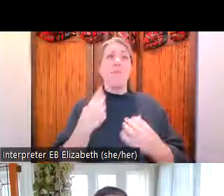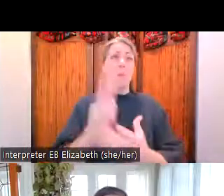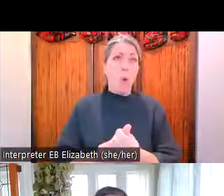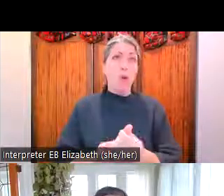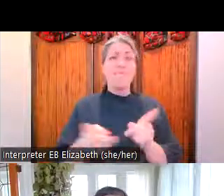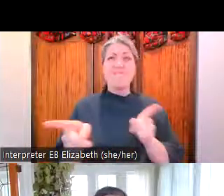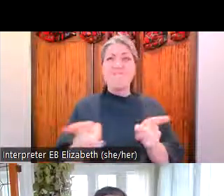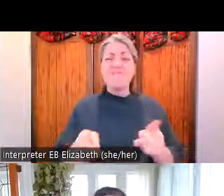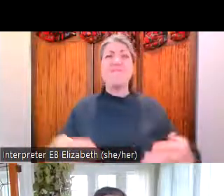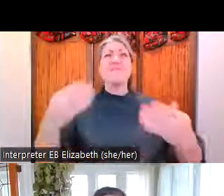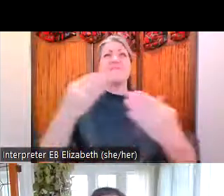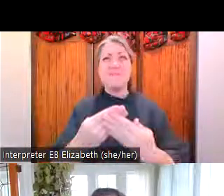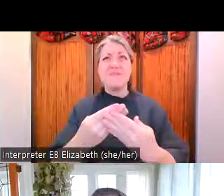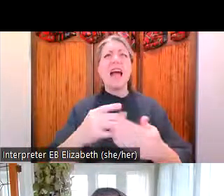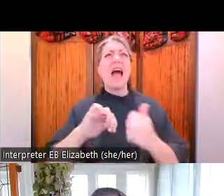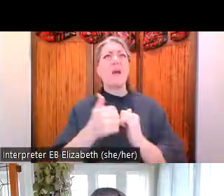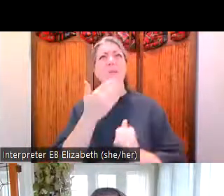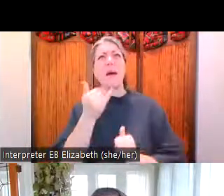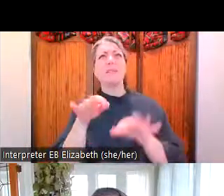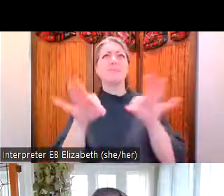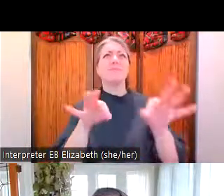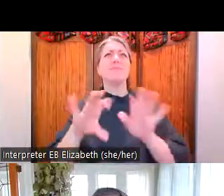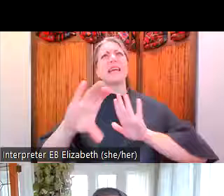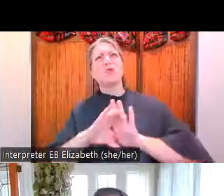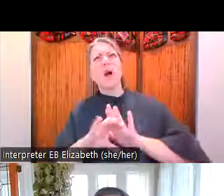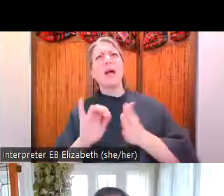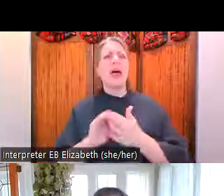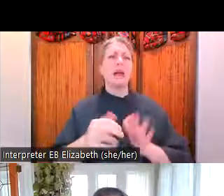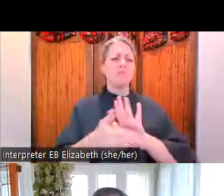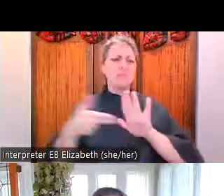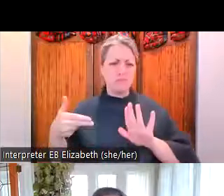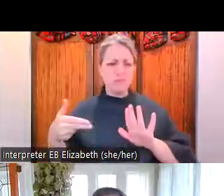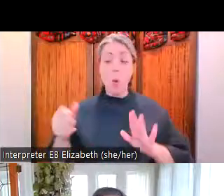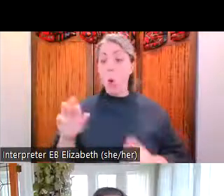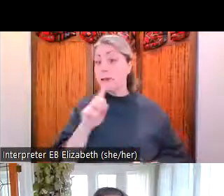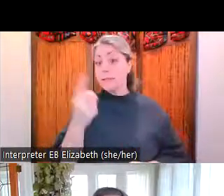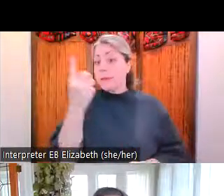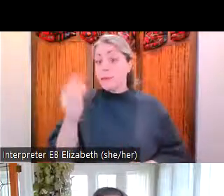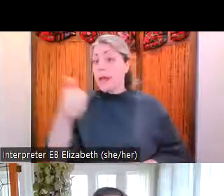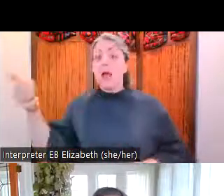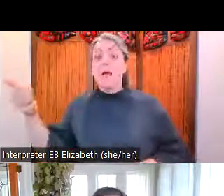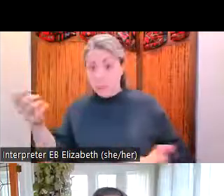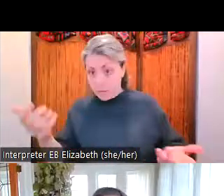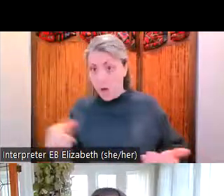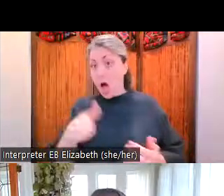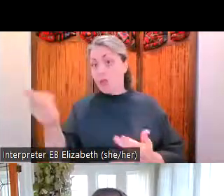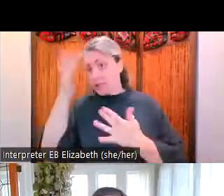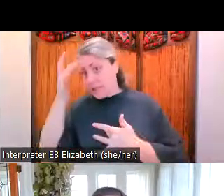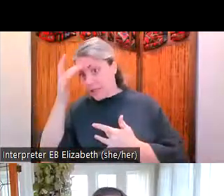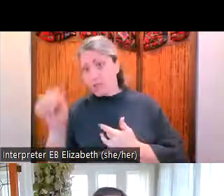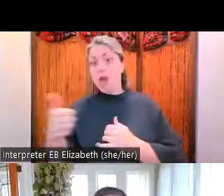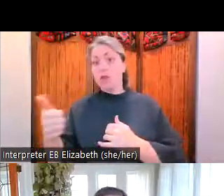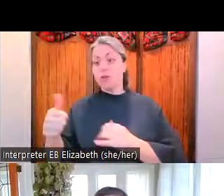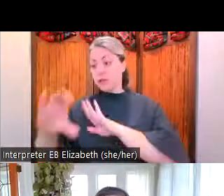autism, ADHD? Is it both, or is it something else altogether? They share so many they share